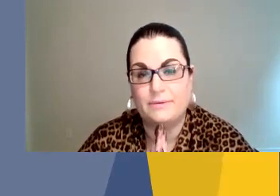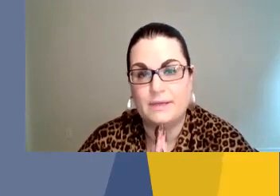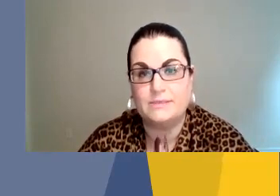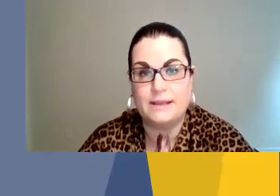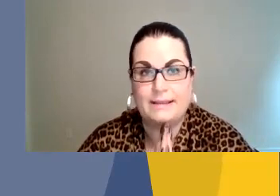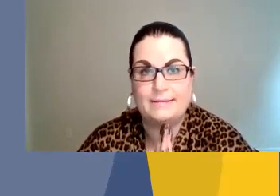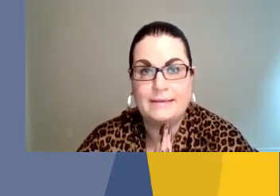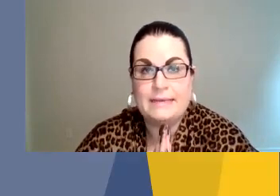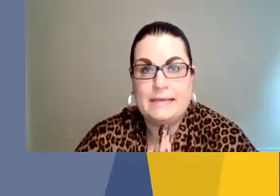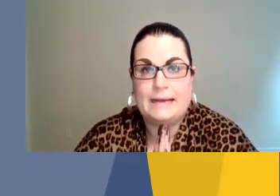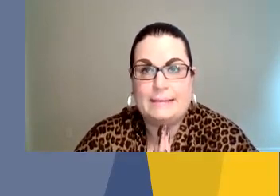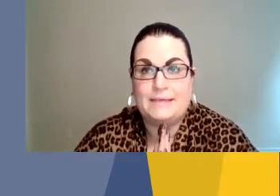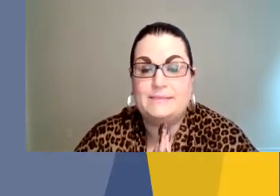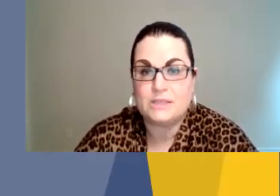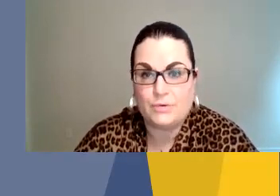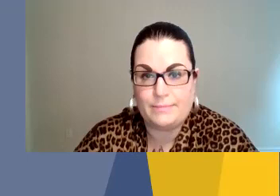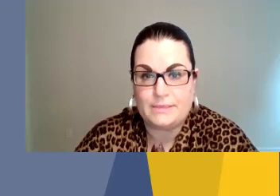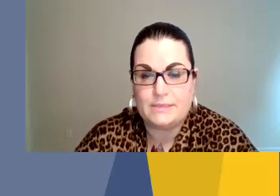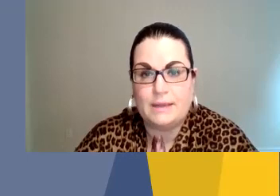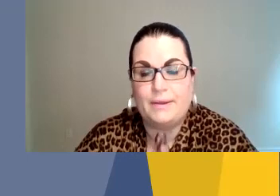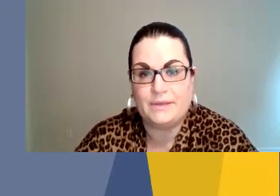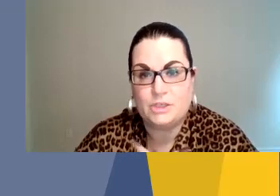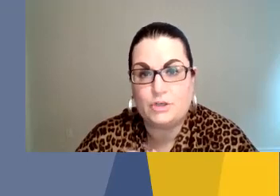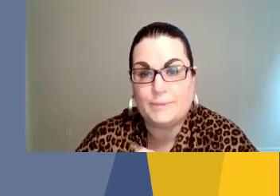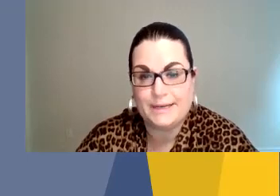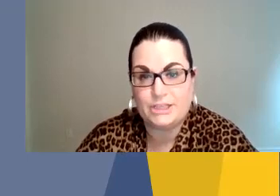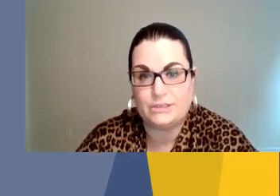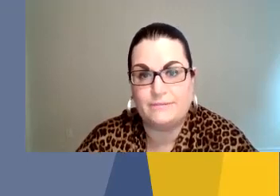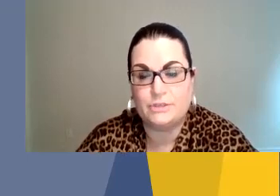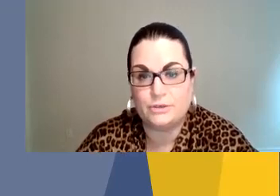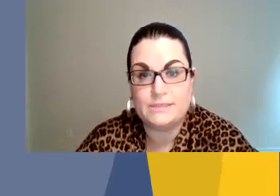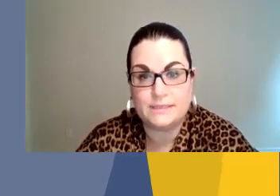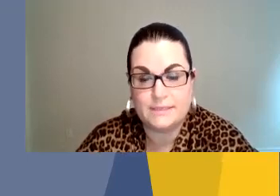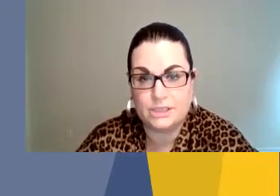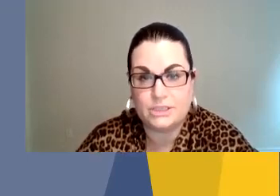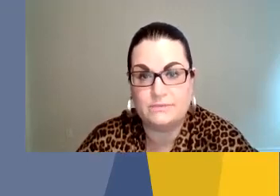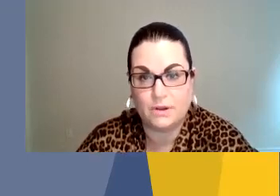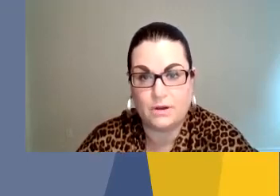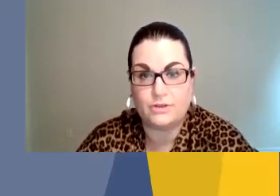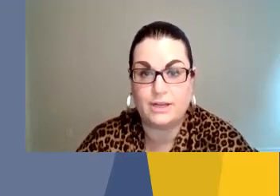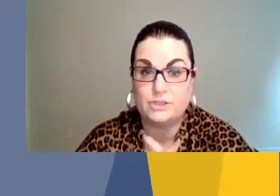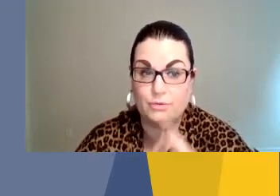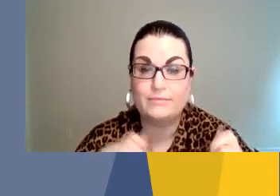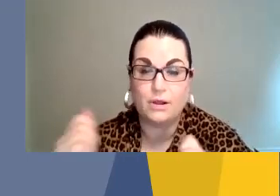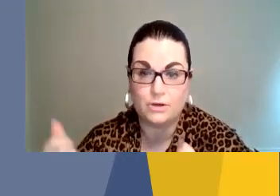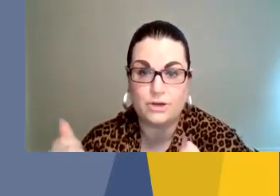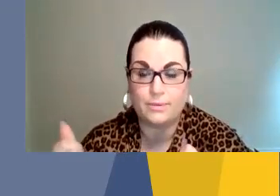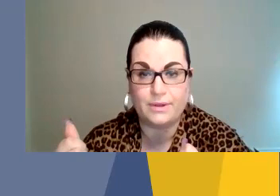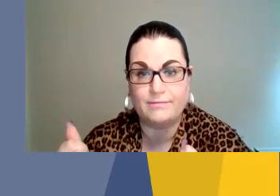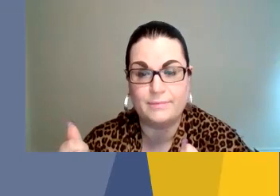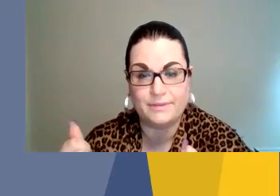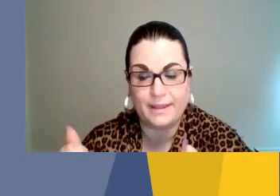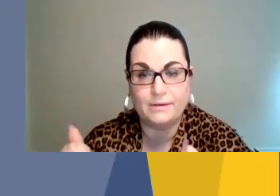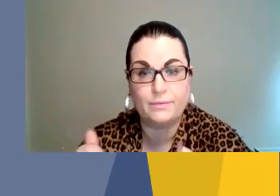is if there is a disagreement about the interpretation of the terms and conditions of a contract. So you have a contract